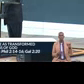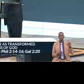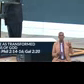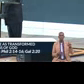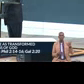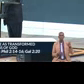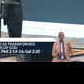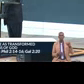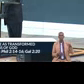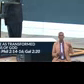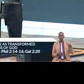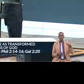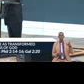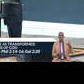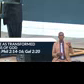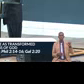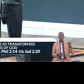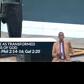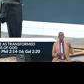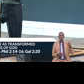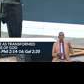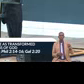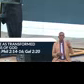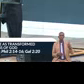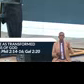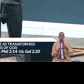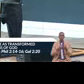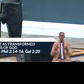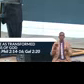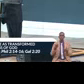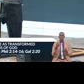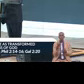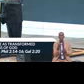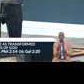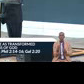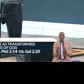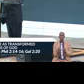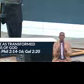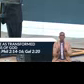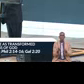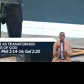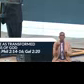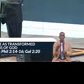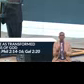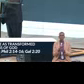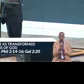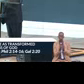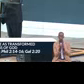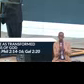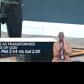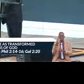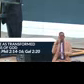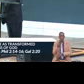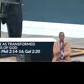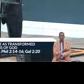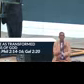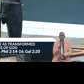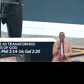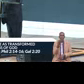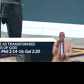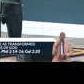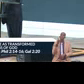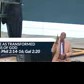2, reading from verse 14. The privilege of transformed